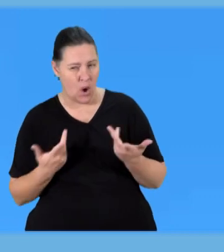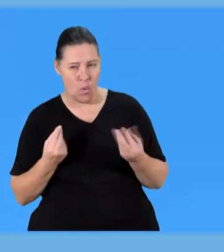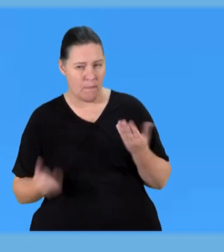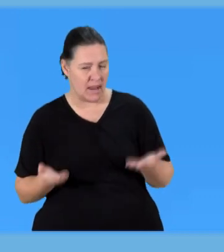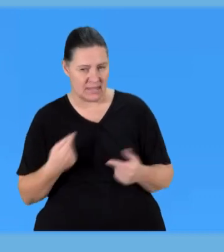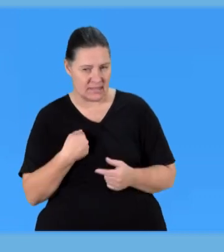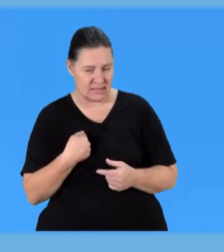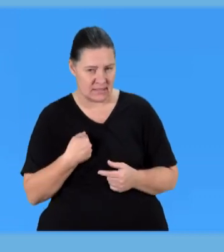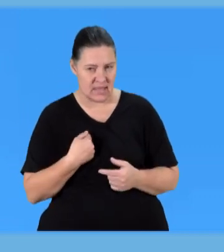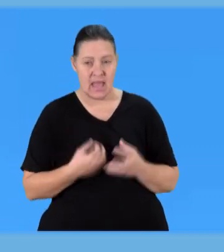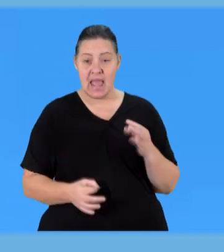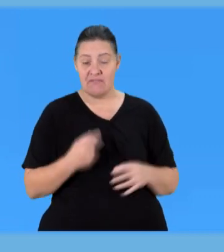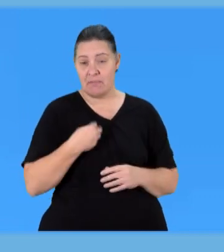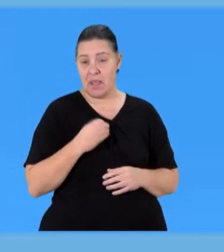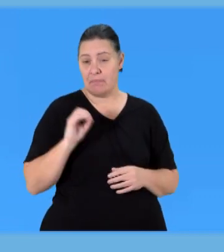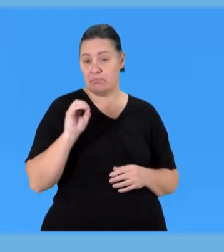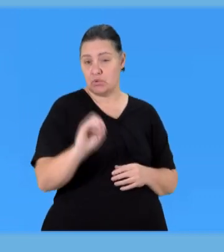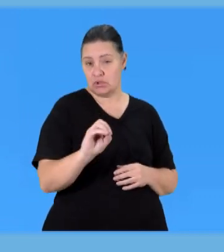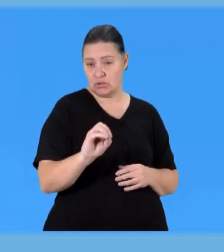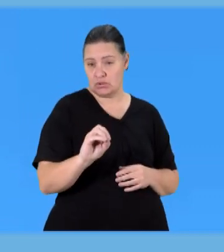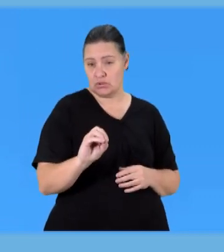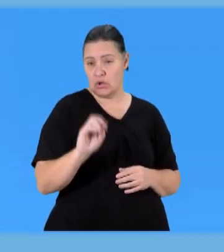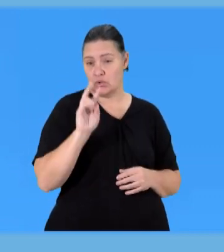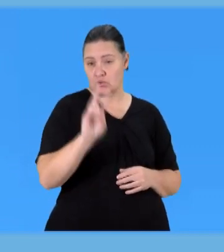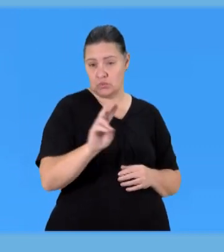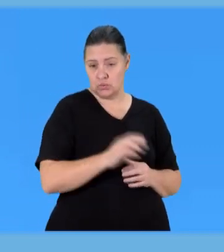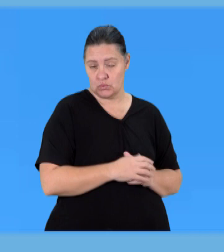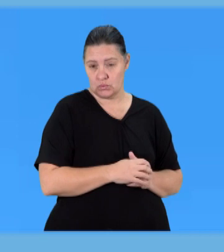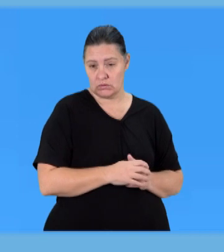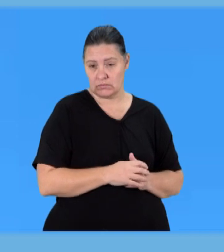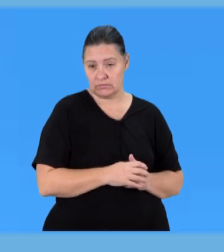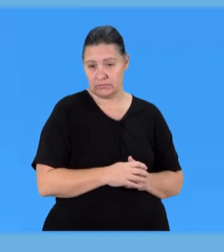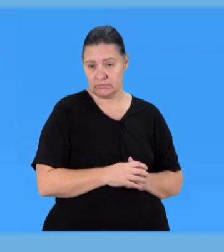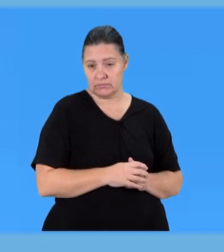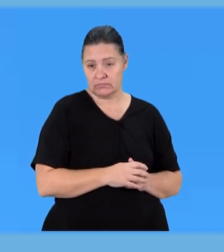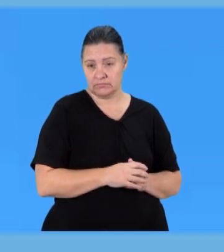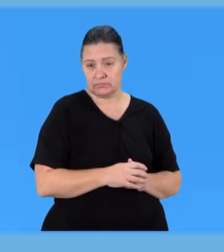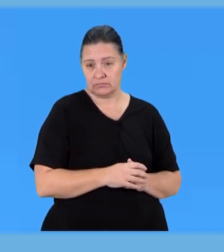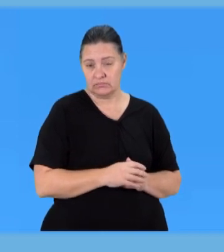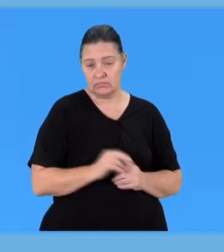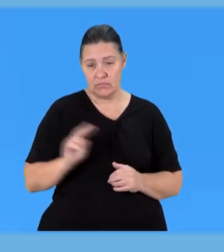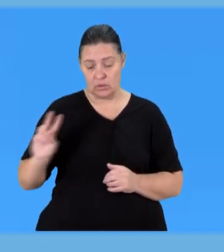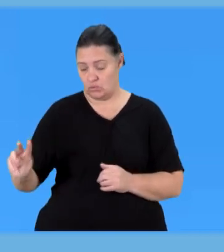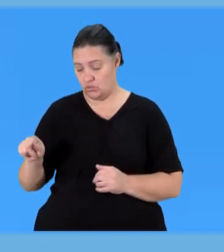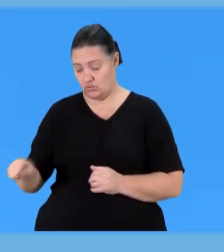products. So how do I then balance? If now I were to put in a 2 here,